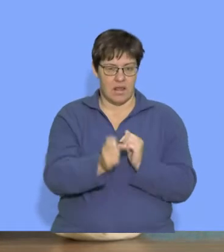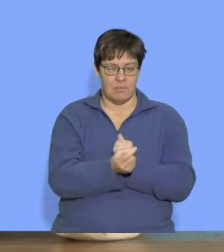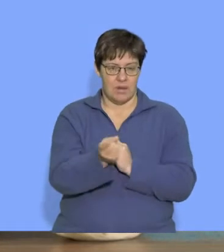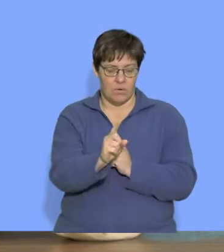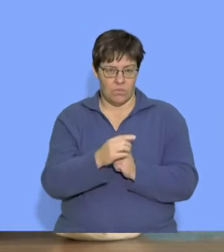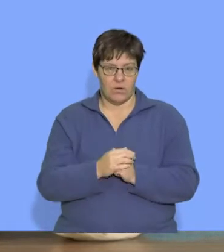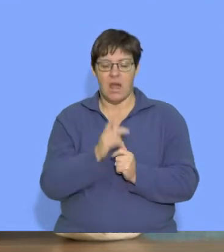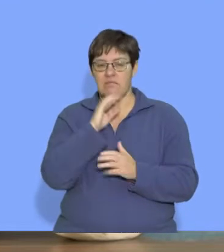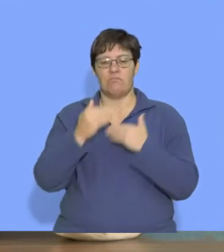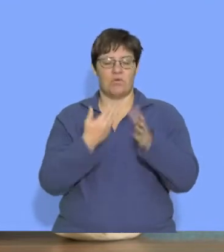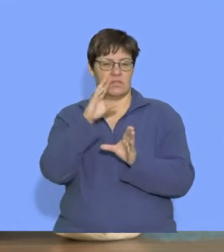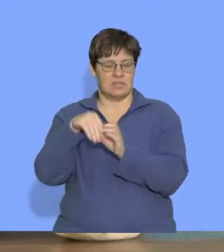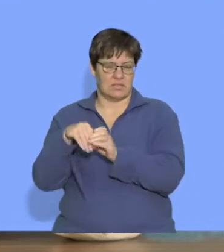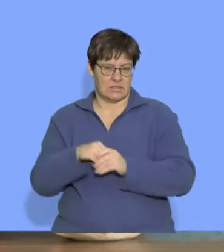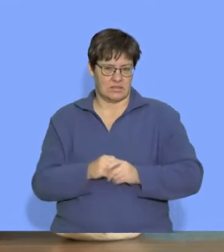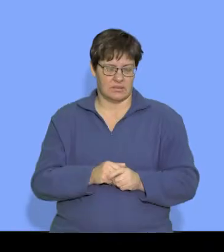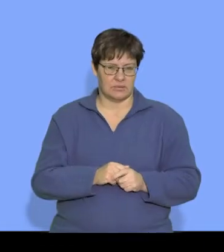processes involved in them.